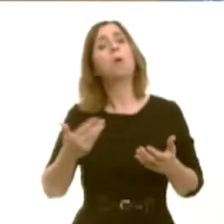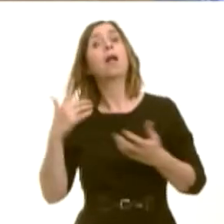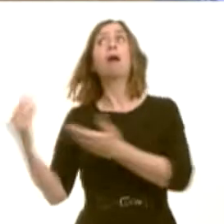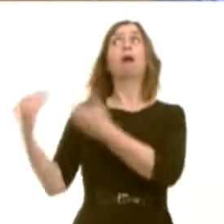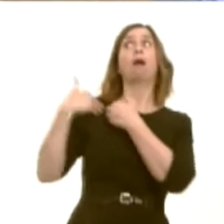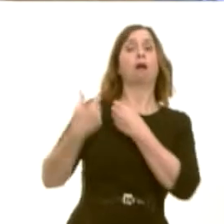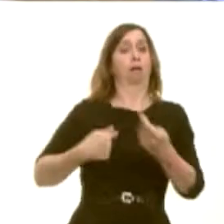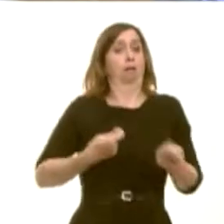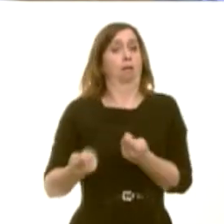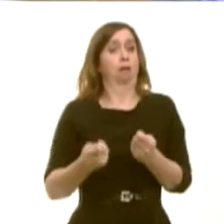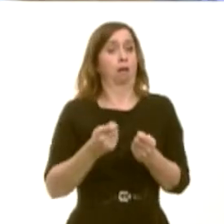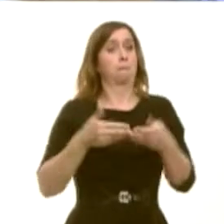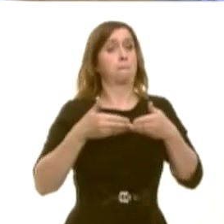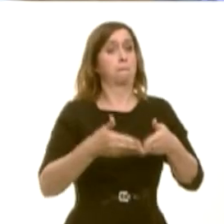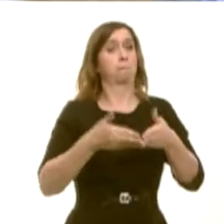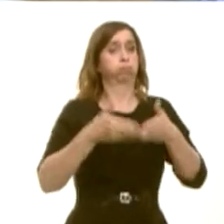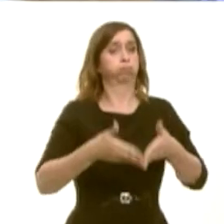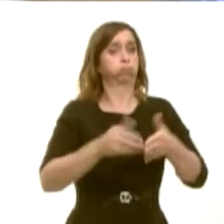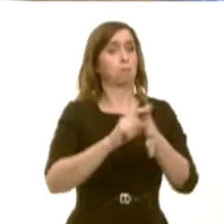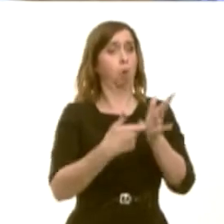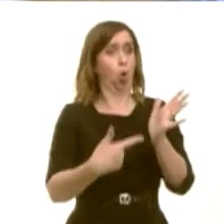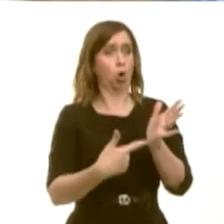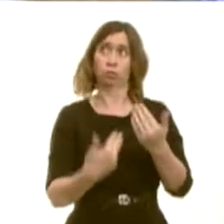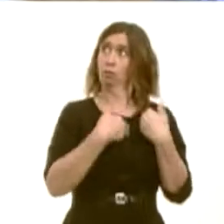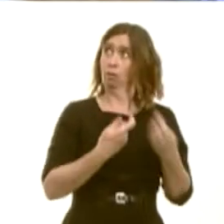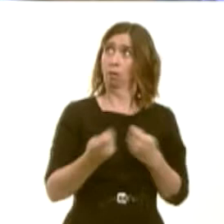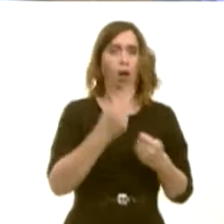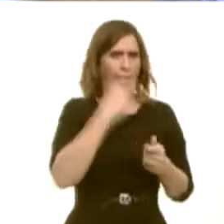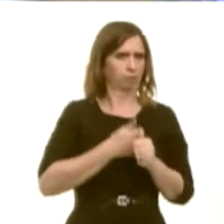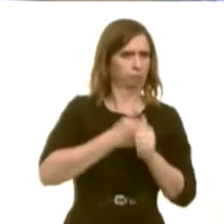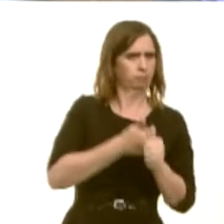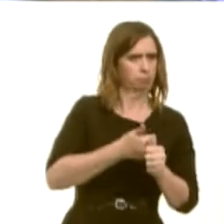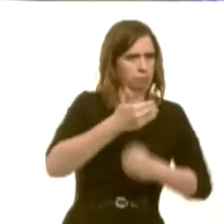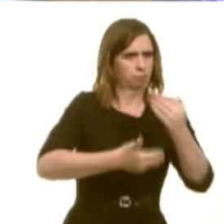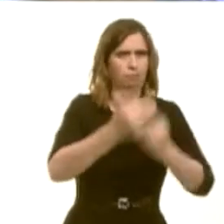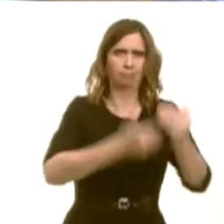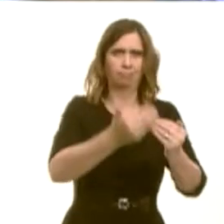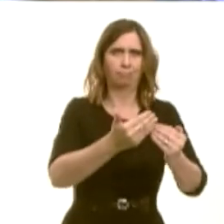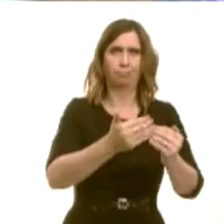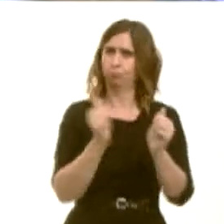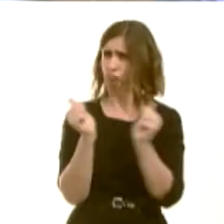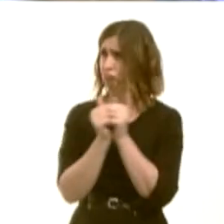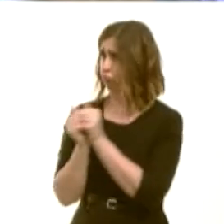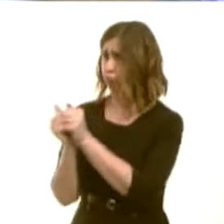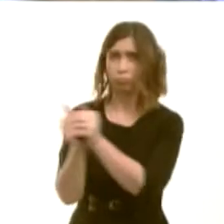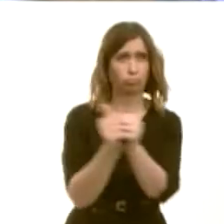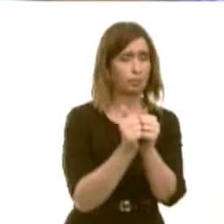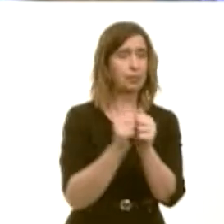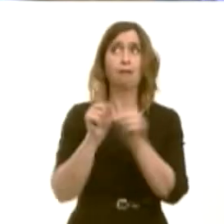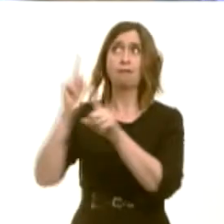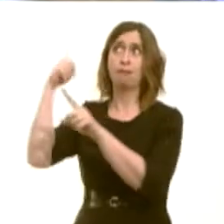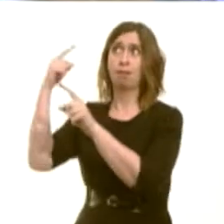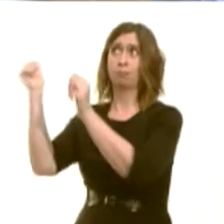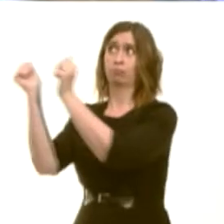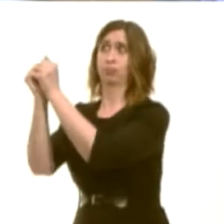over the ports. And it has been agreed by every party in this chamber and in Westminster. But